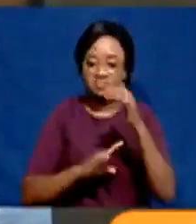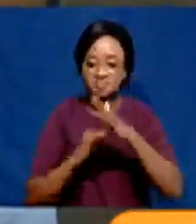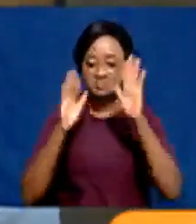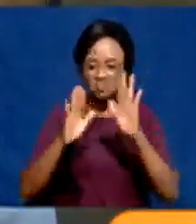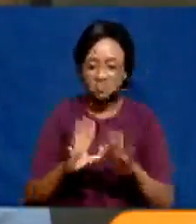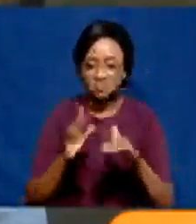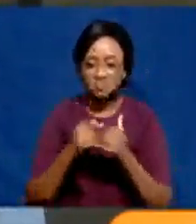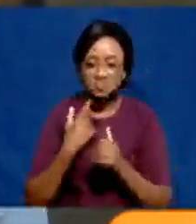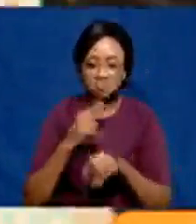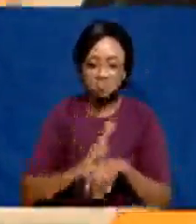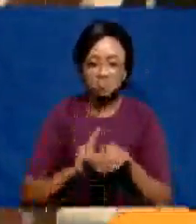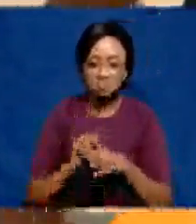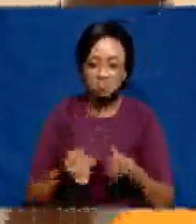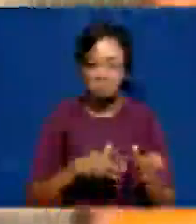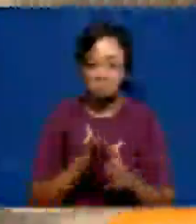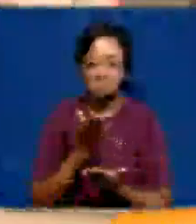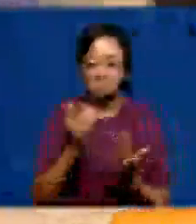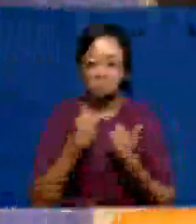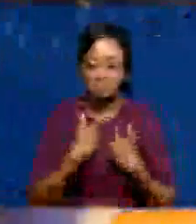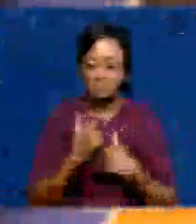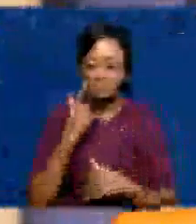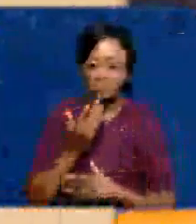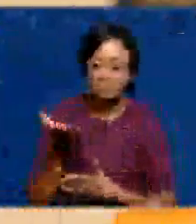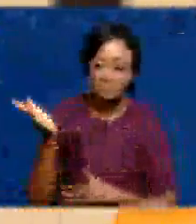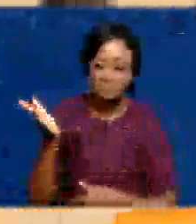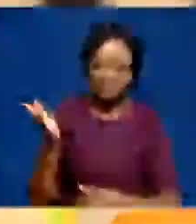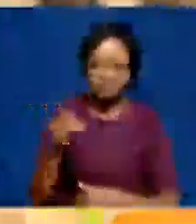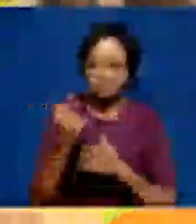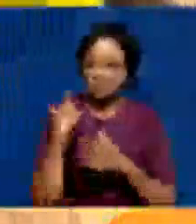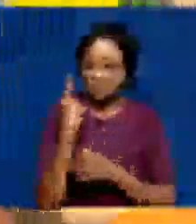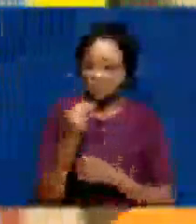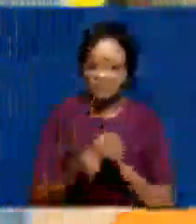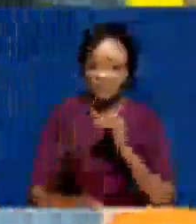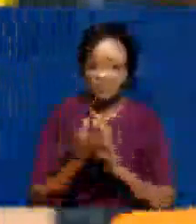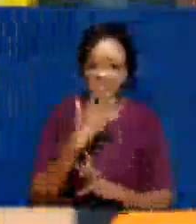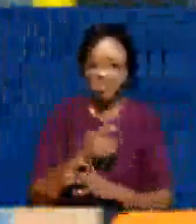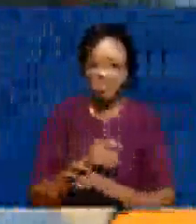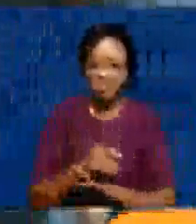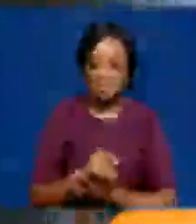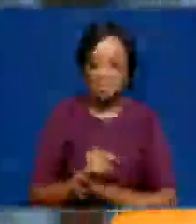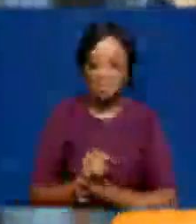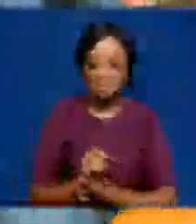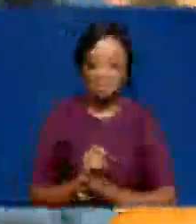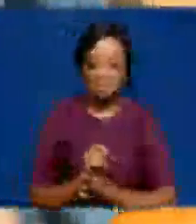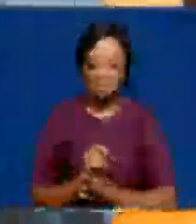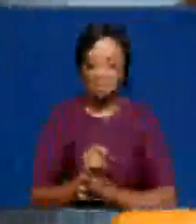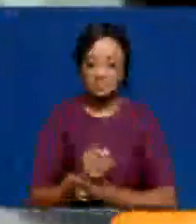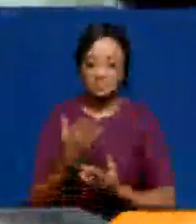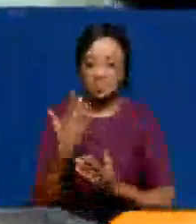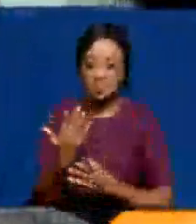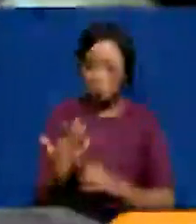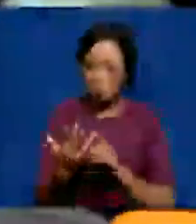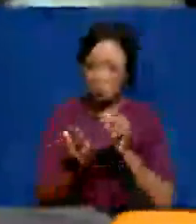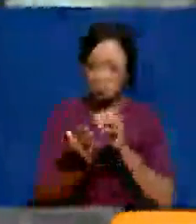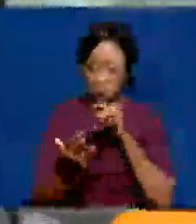the potential of AI. This is the key highlight in a newly launched paper dubbed Made in Africa, an African